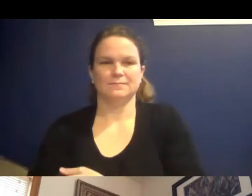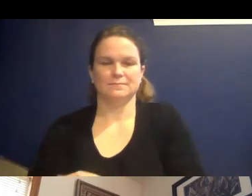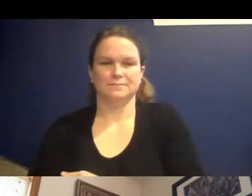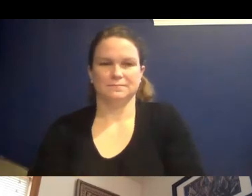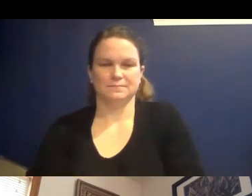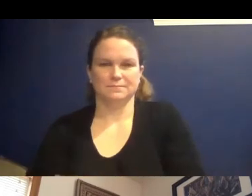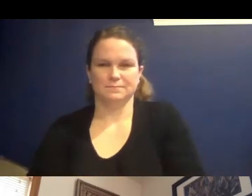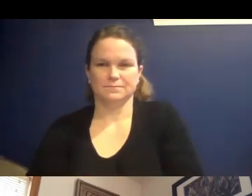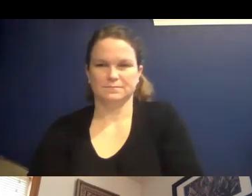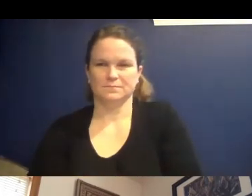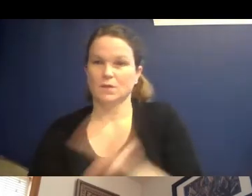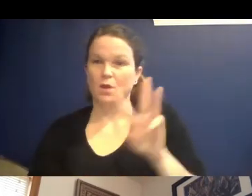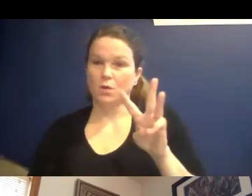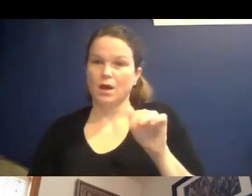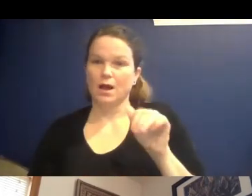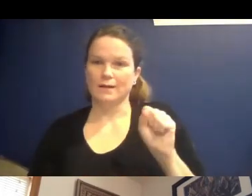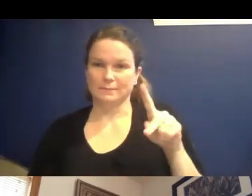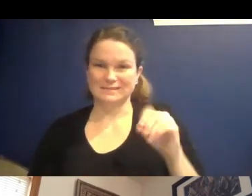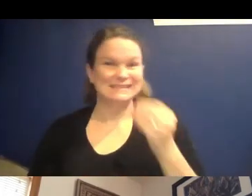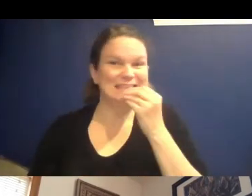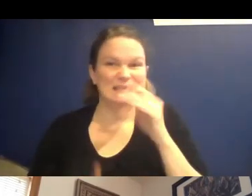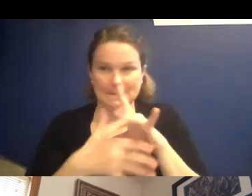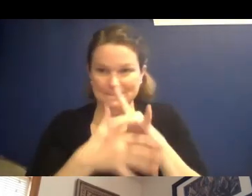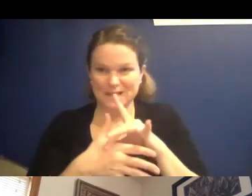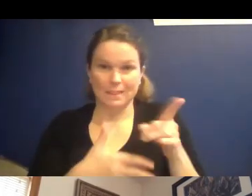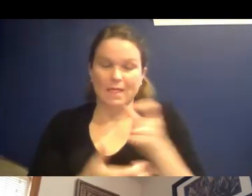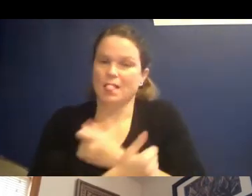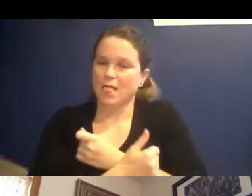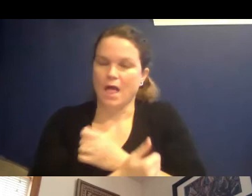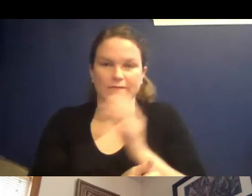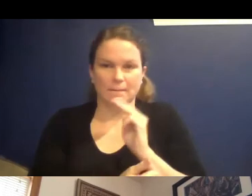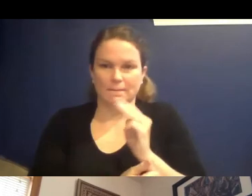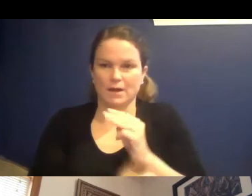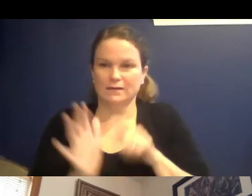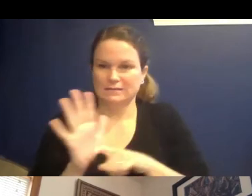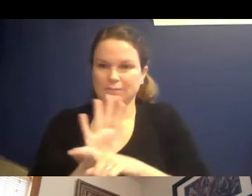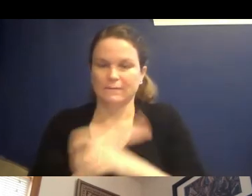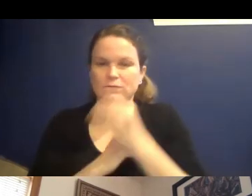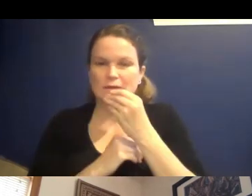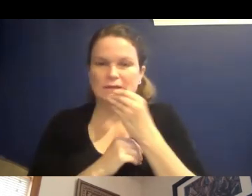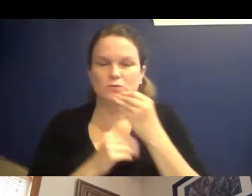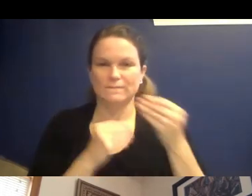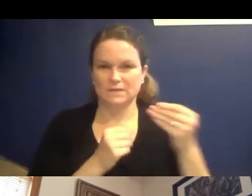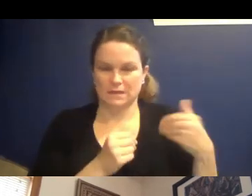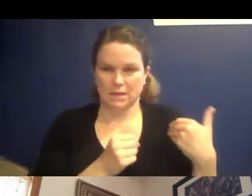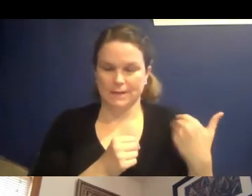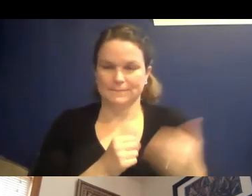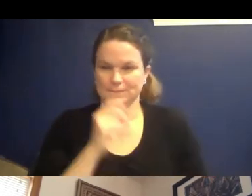Wasps are meat eaters, and they seek out monarch caterpillars to eat and take them to the nest to feed their own young.